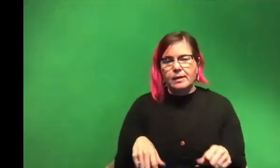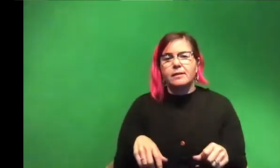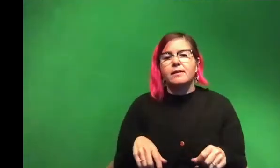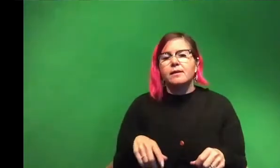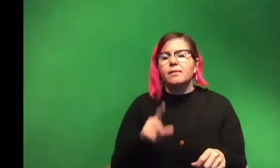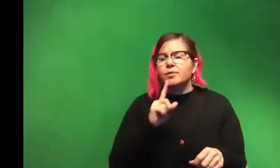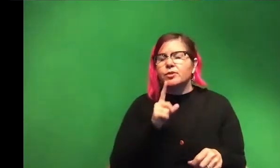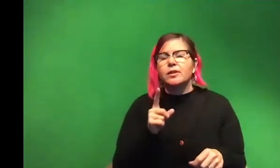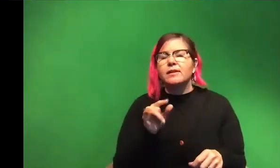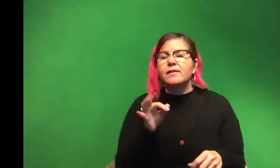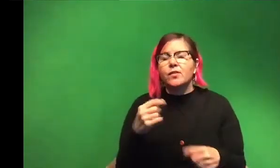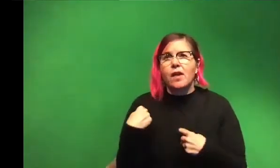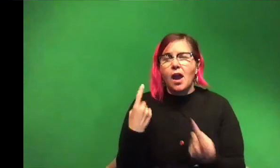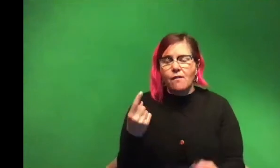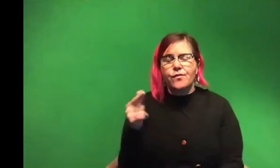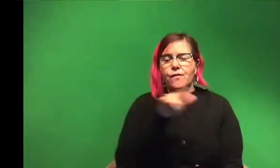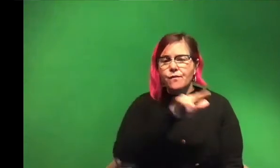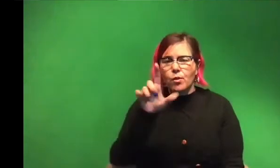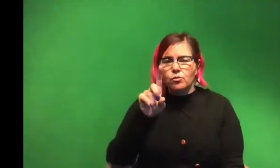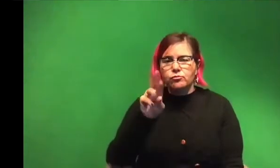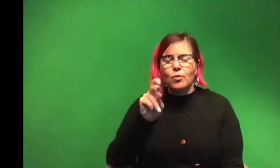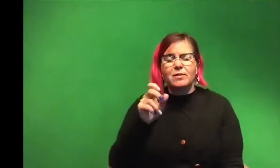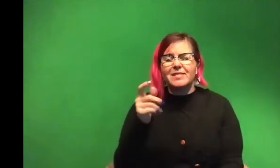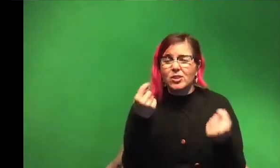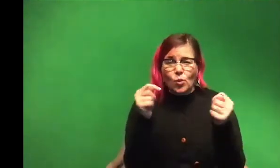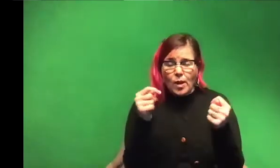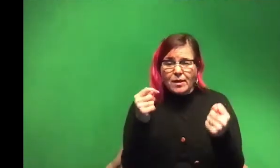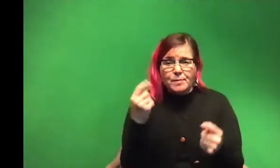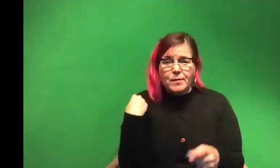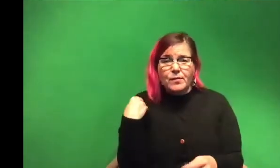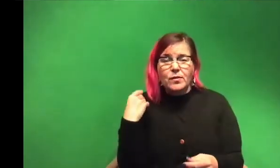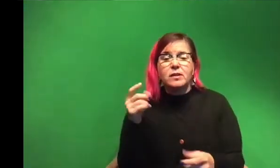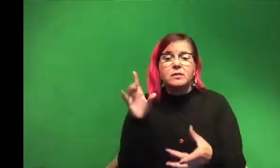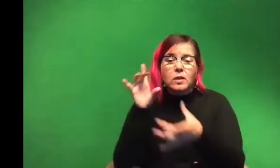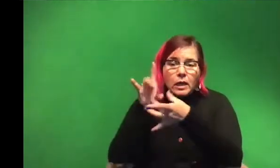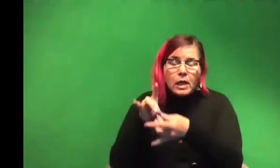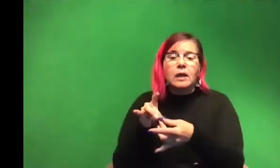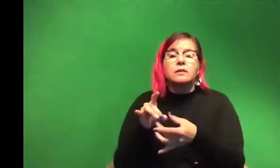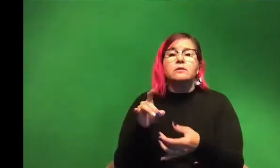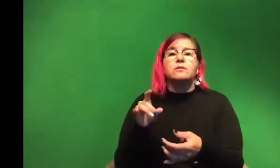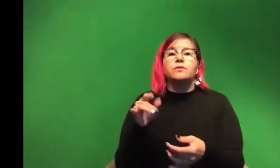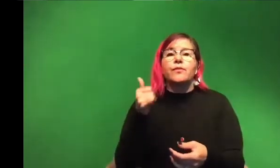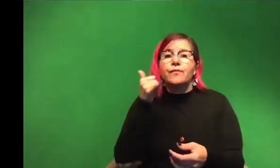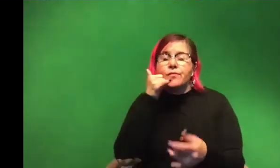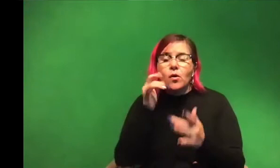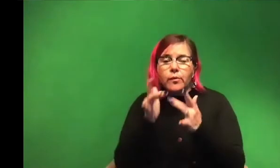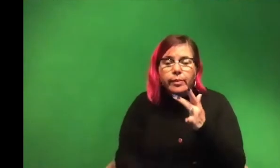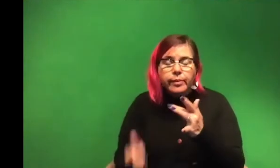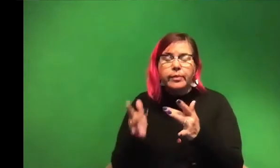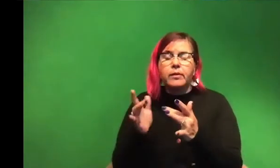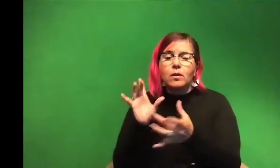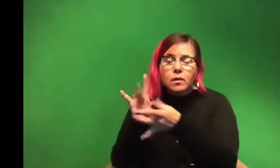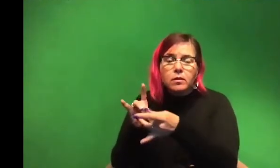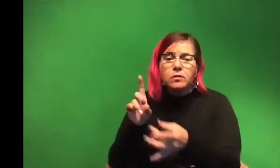issue. If you've ever flown a drone before, even a toy drone, having it connect or having your phone connect to the drone